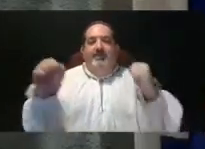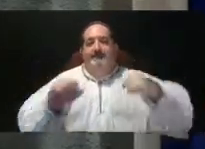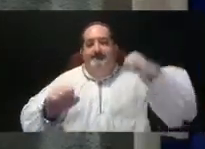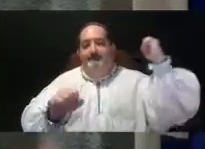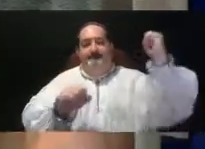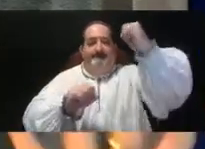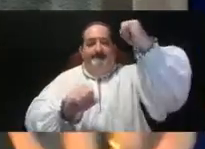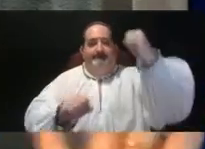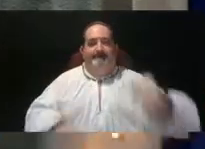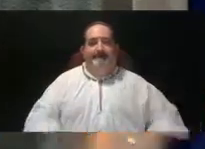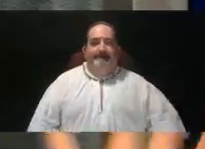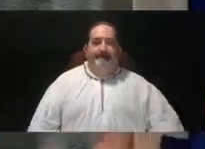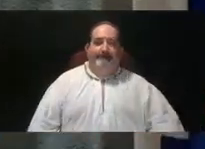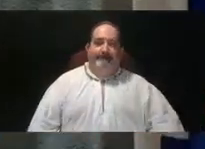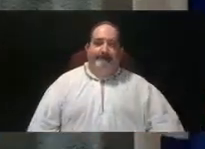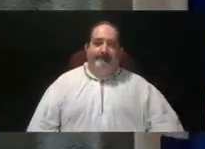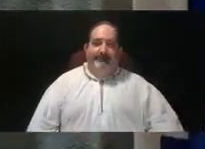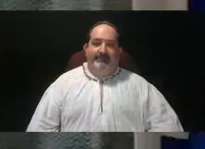hip hip.